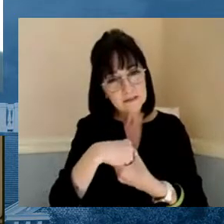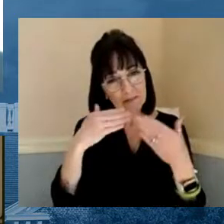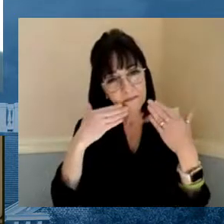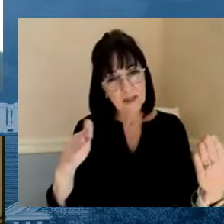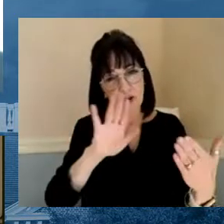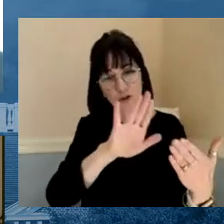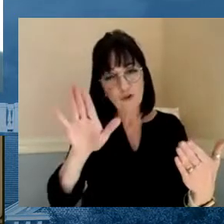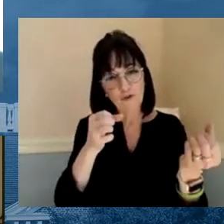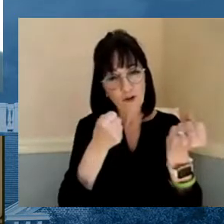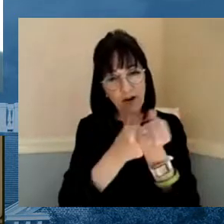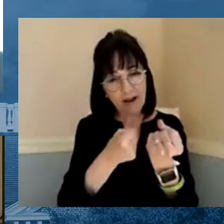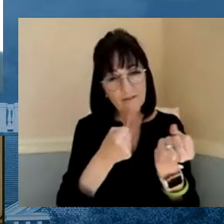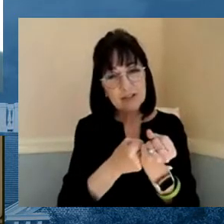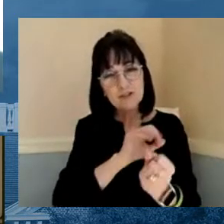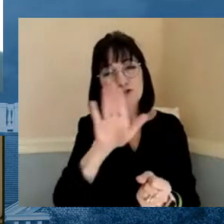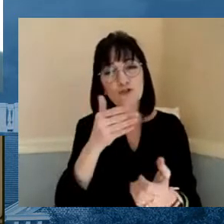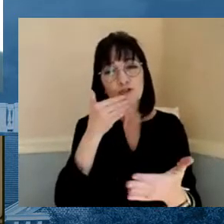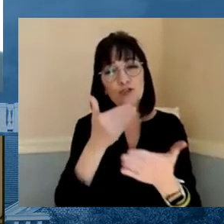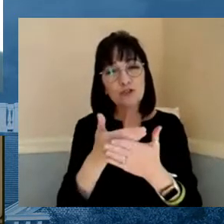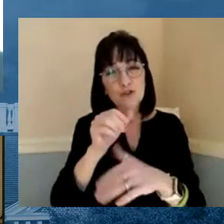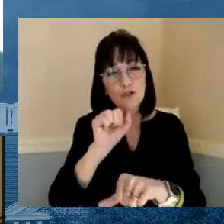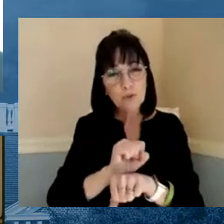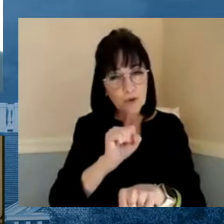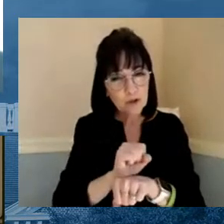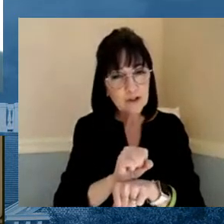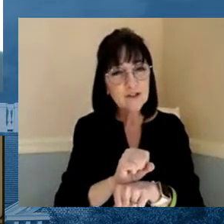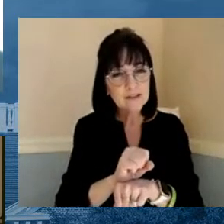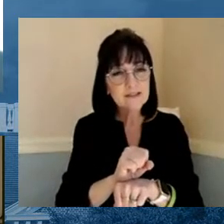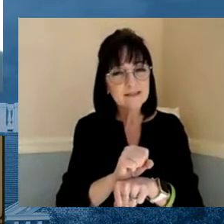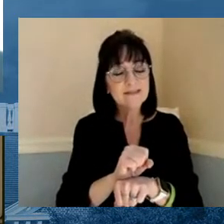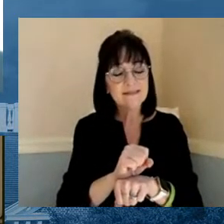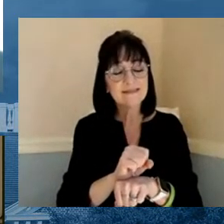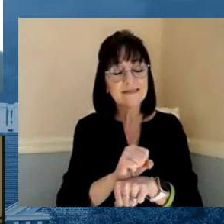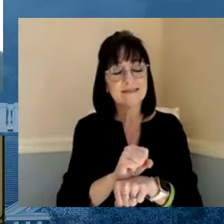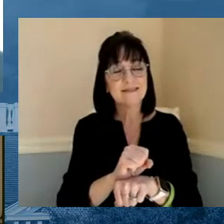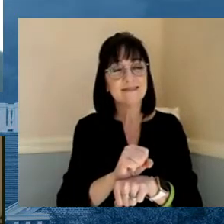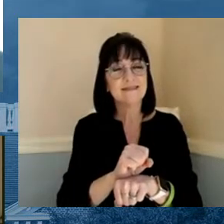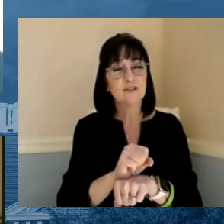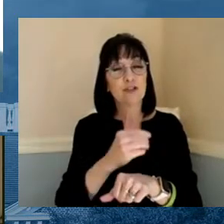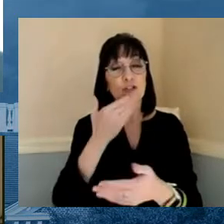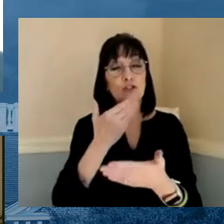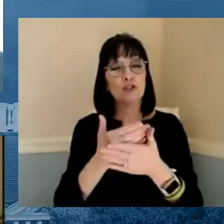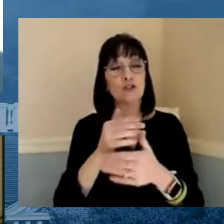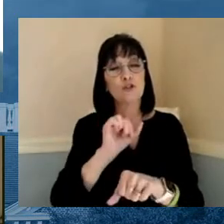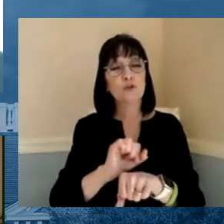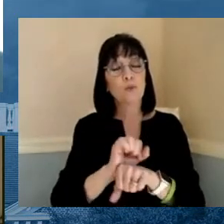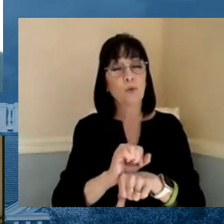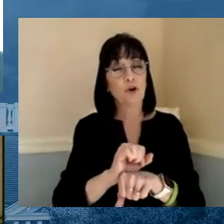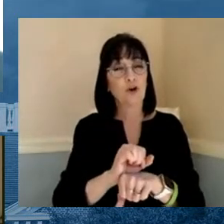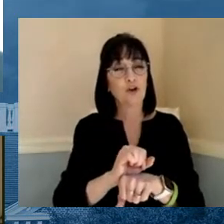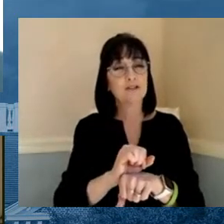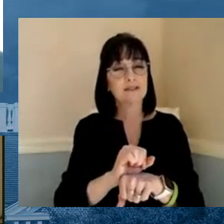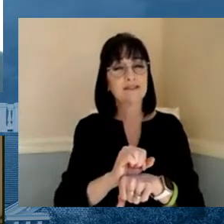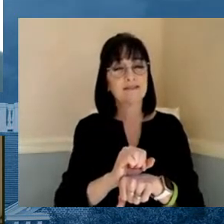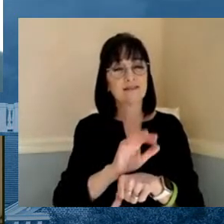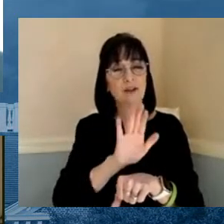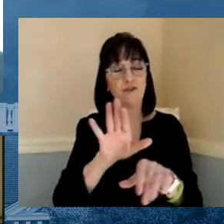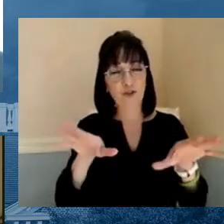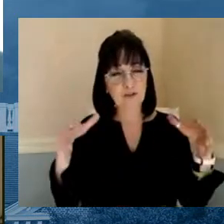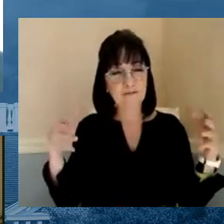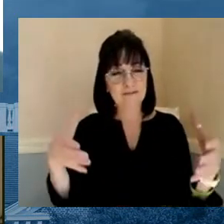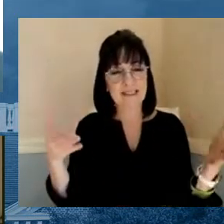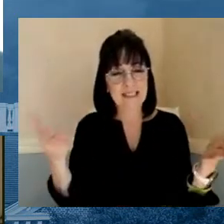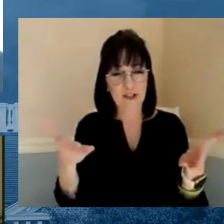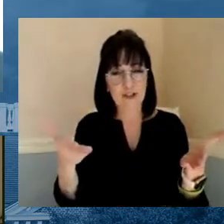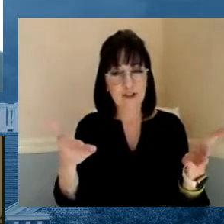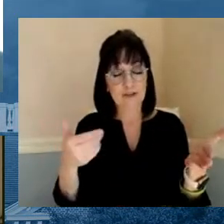for your good work, your work and work of your institution. And now as your governor, it's a real privilege for